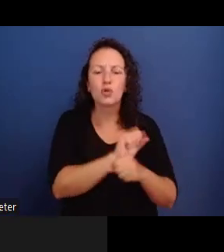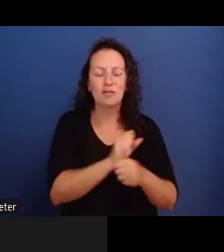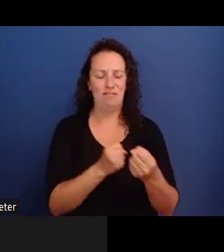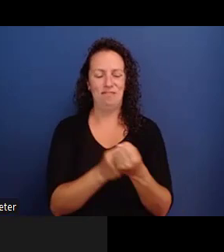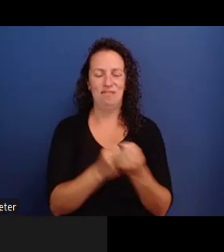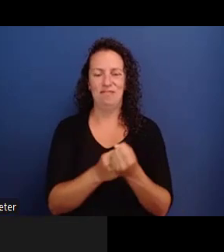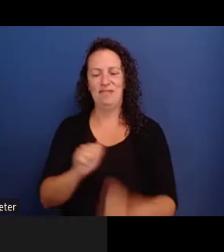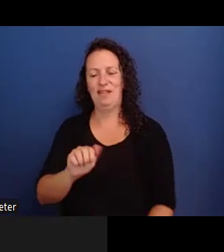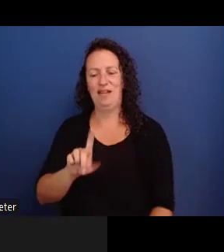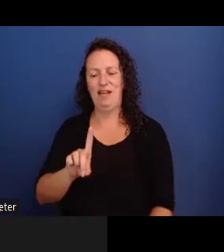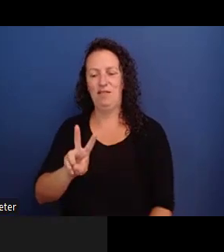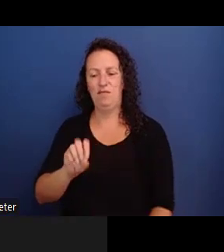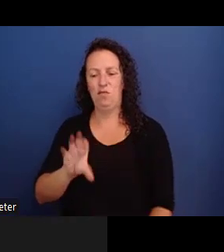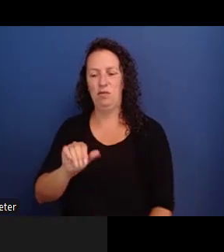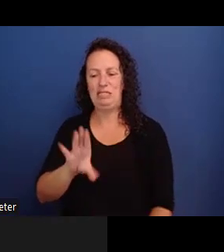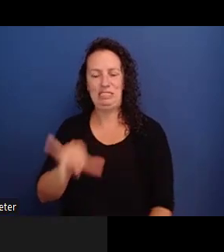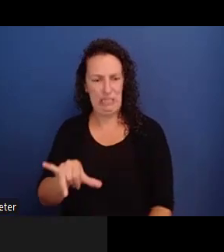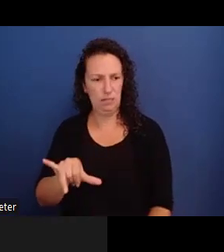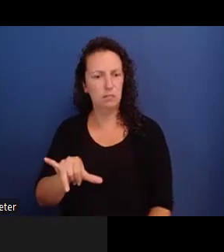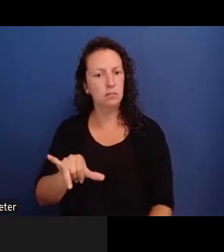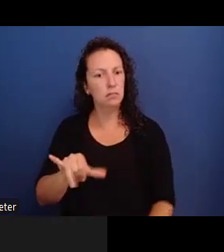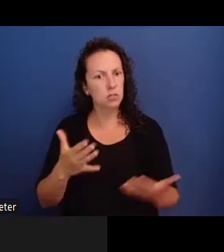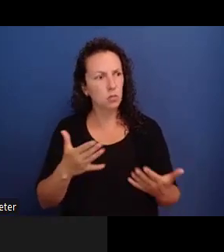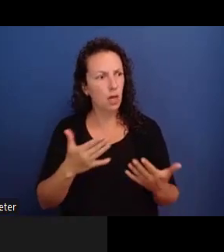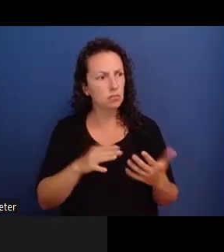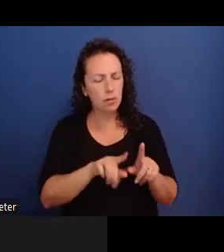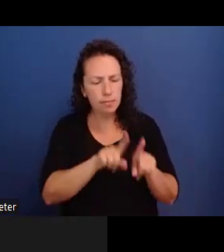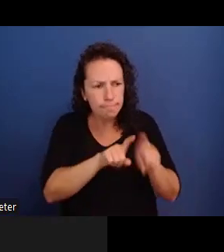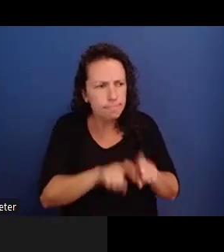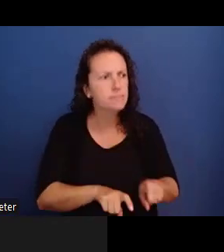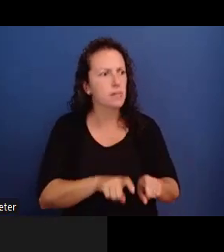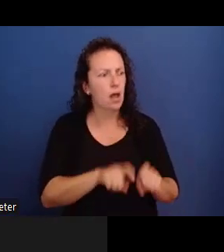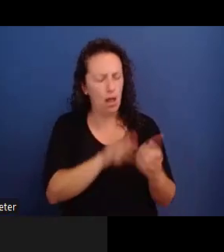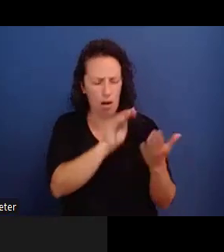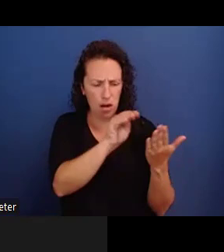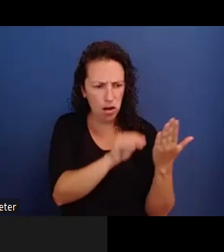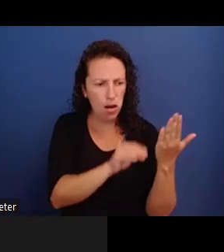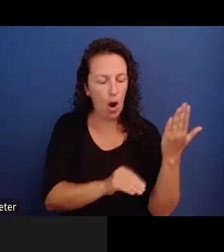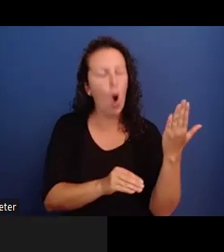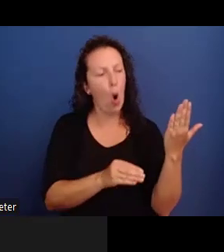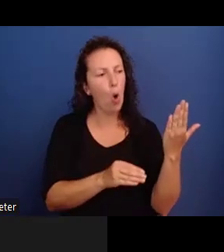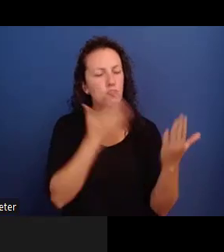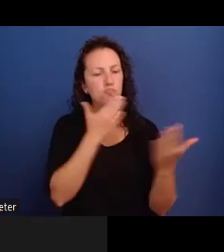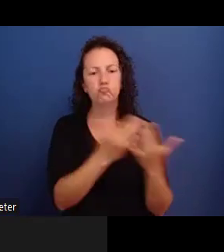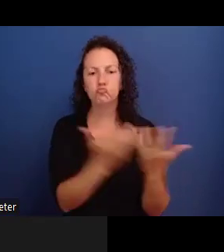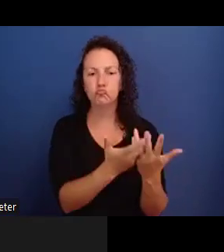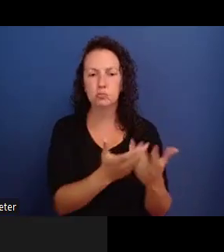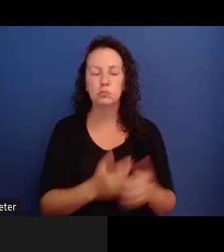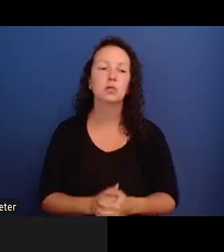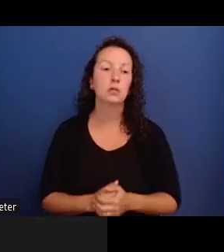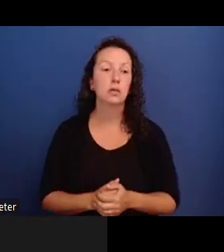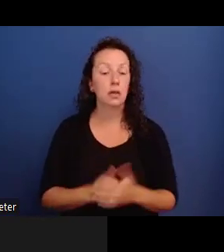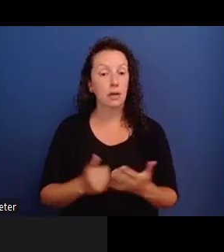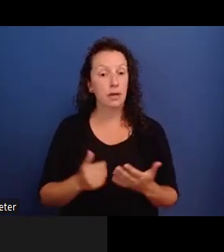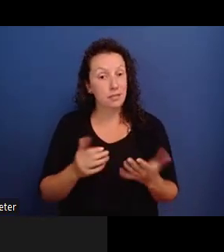up after some investigation. What's helpful for people to know, and Cheryl may touch upon this as well,